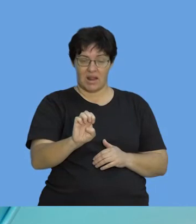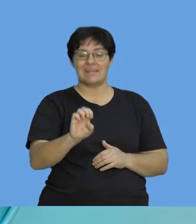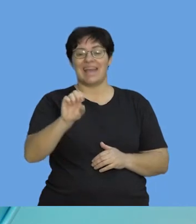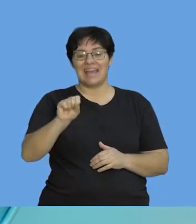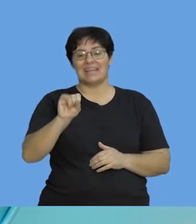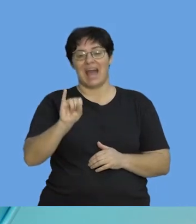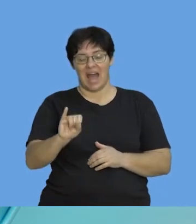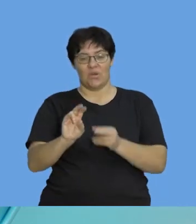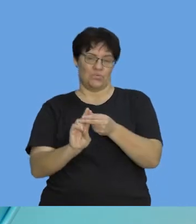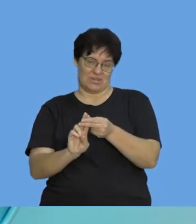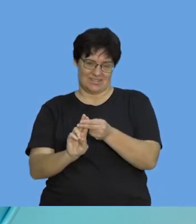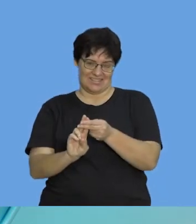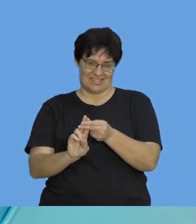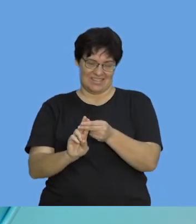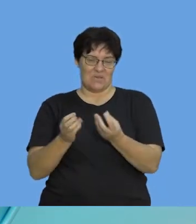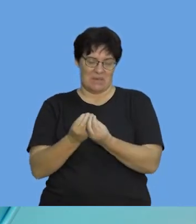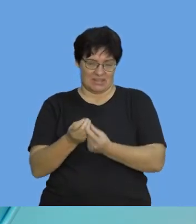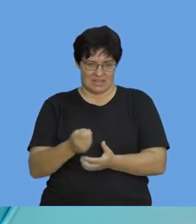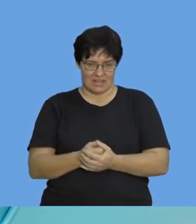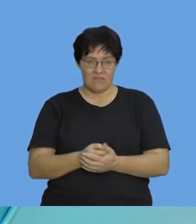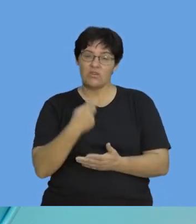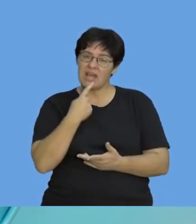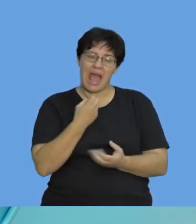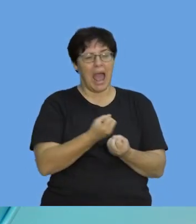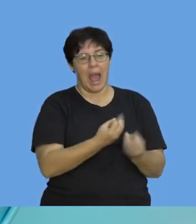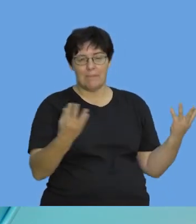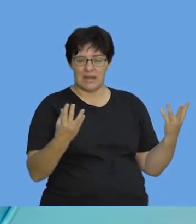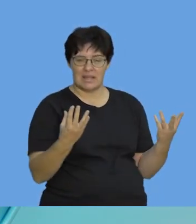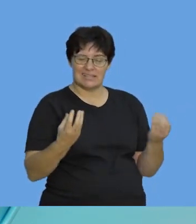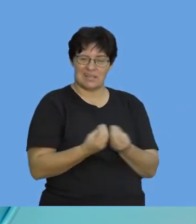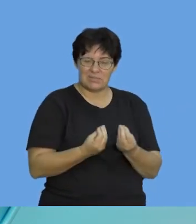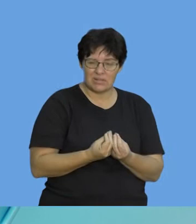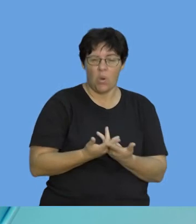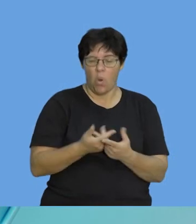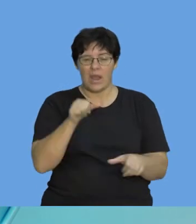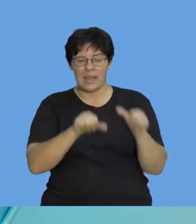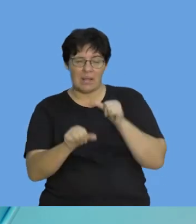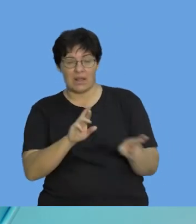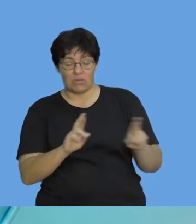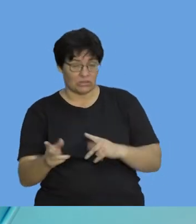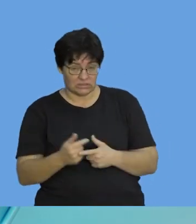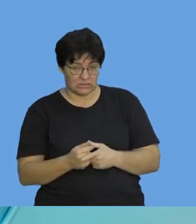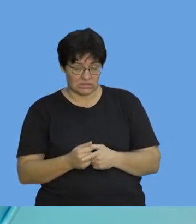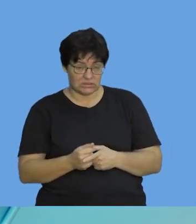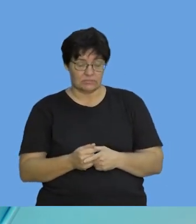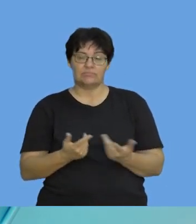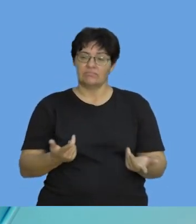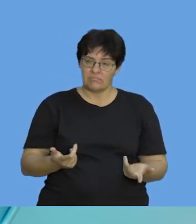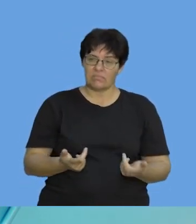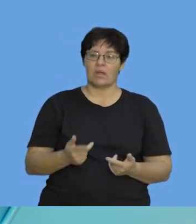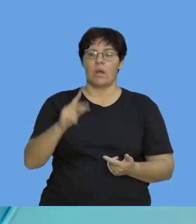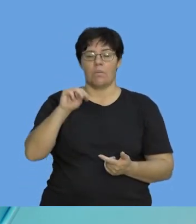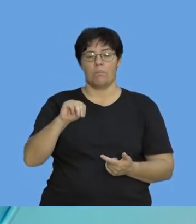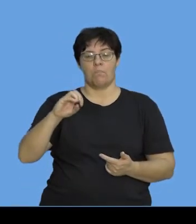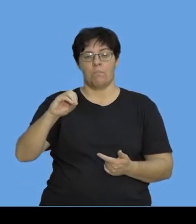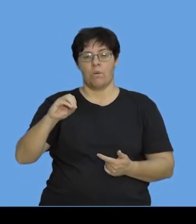talk amount of substance in a chemical change or in a chemical reaction or in stoichiometry, so the mole is our point of reference. Now, we